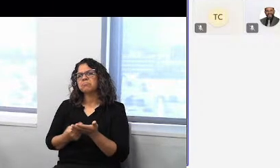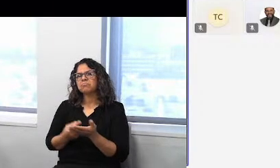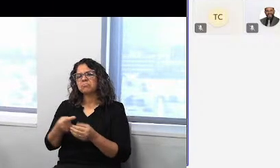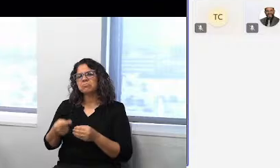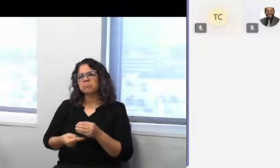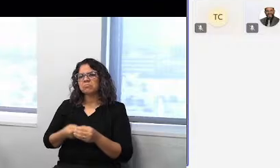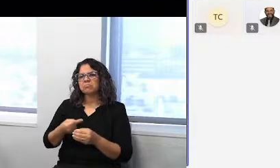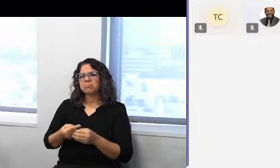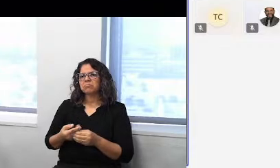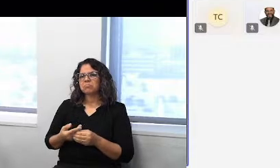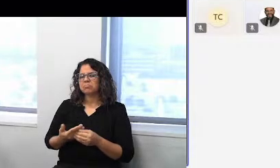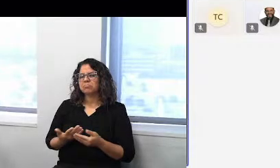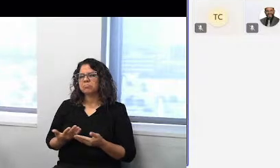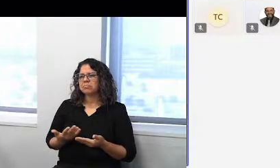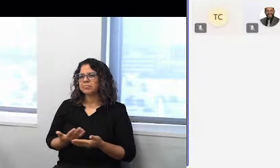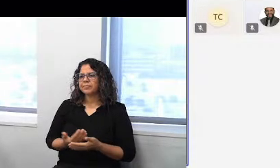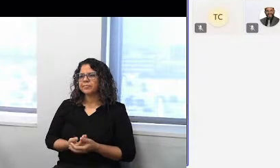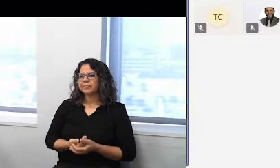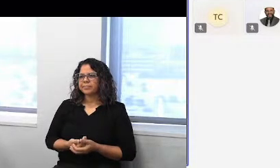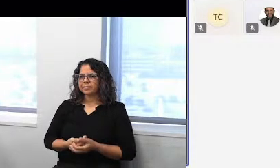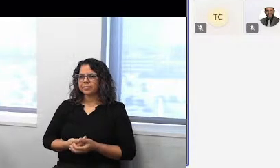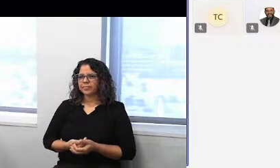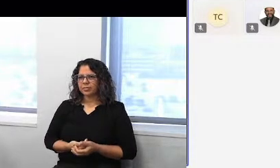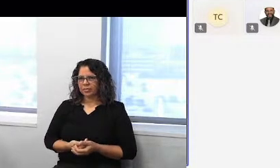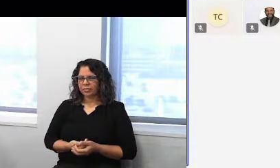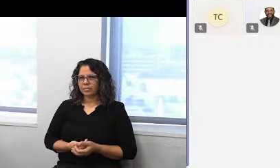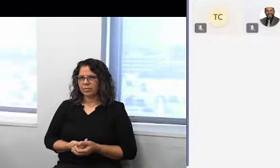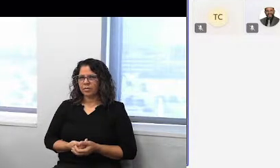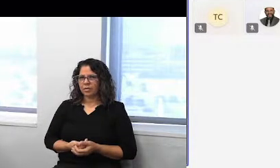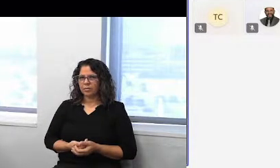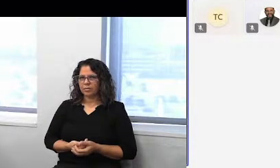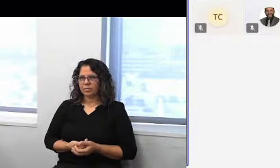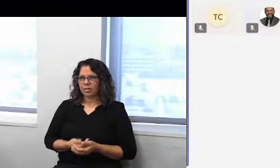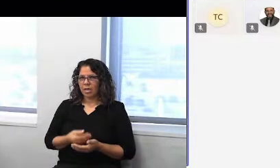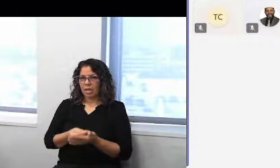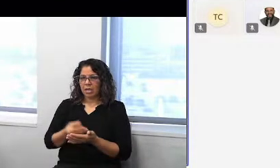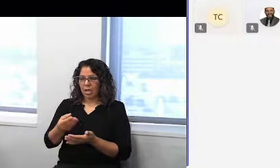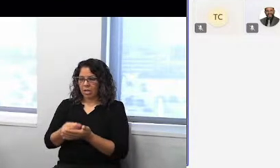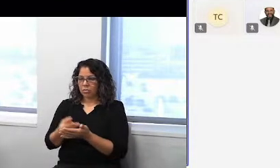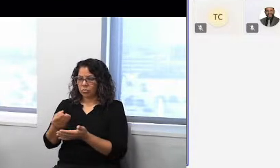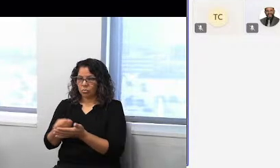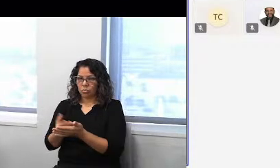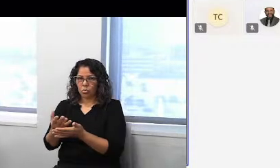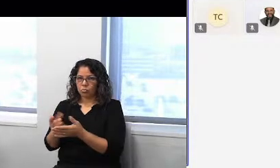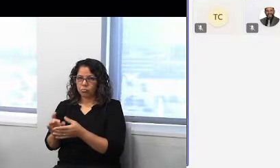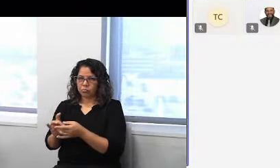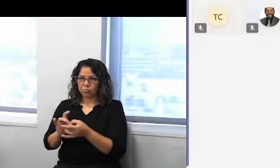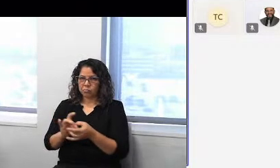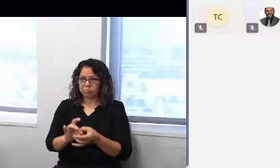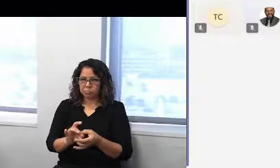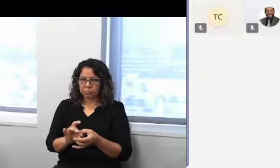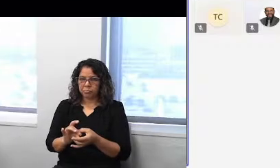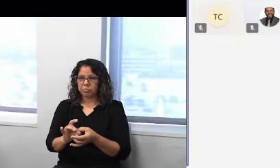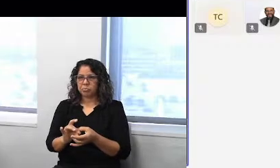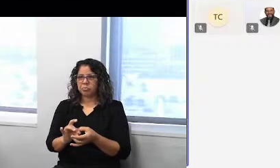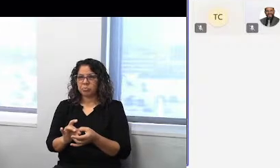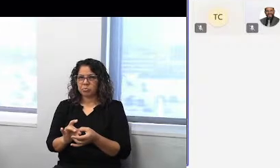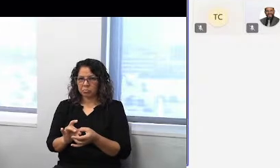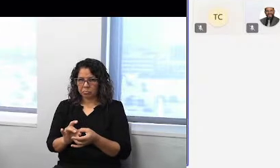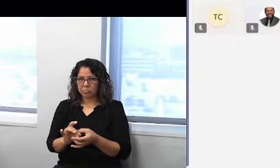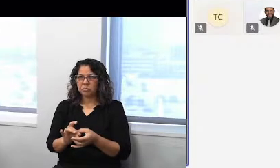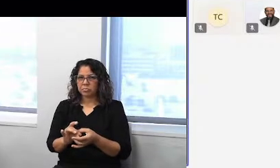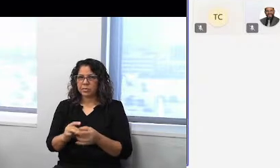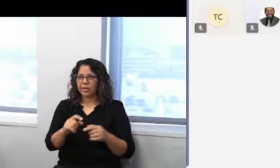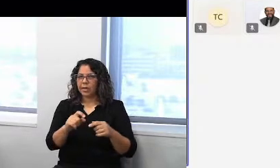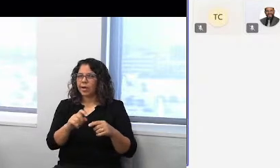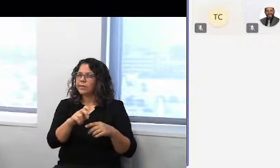recovery of costs associated with the renewable transition, and specifically what I want to talk to you about is the